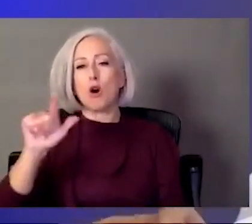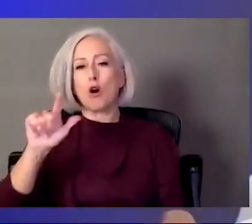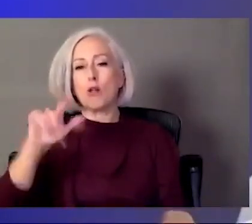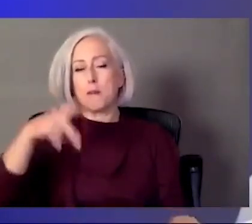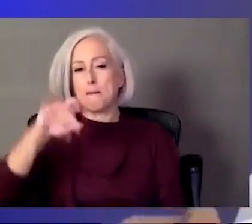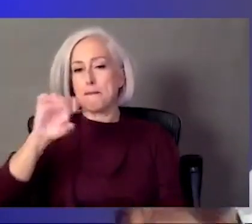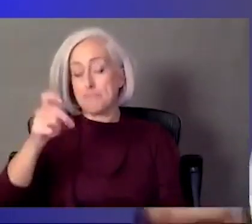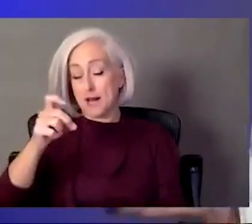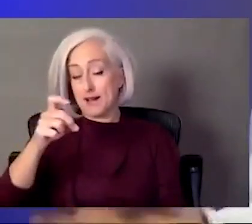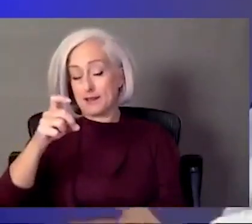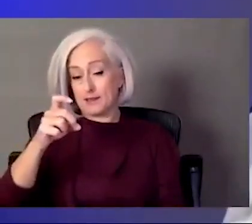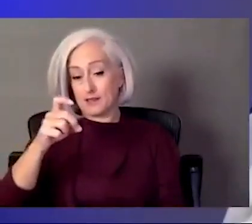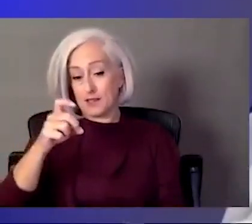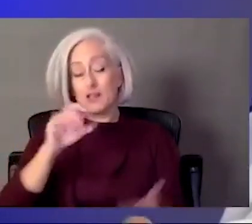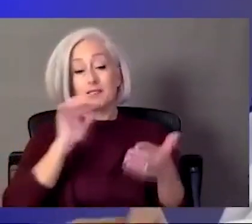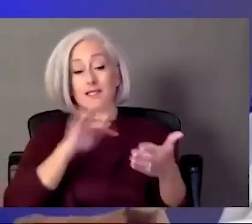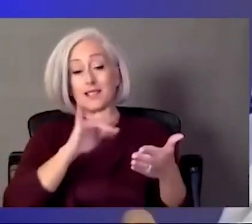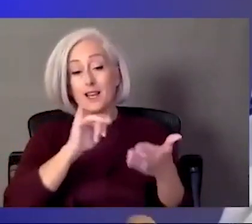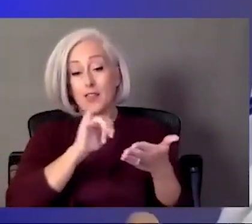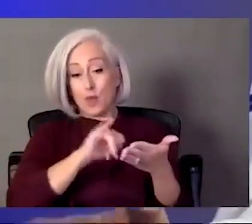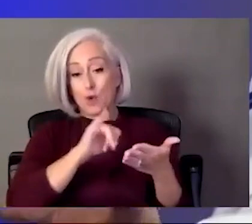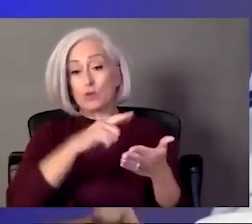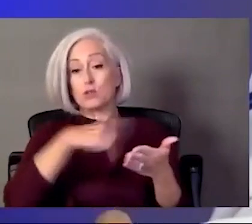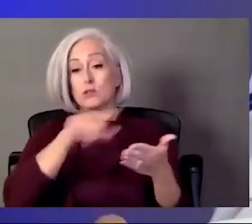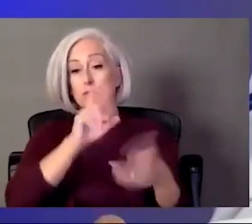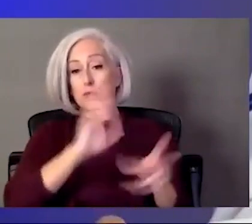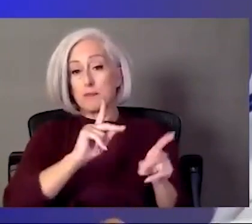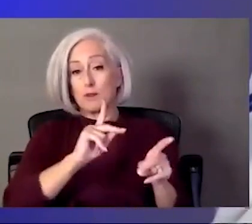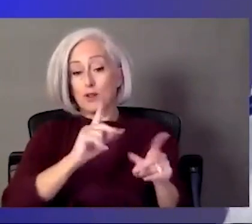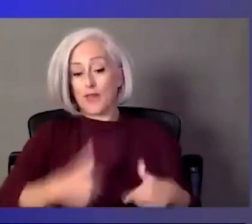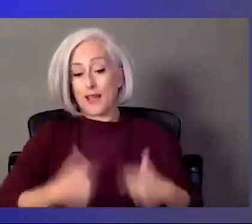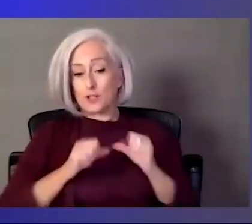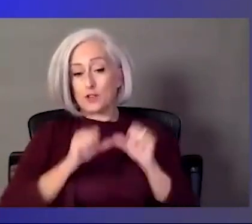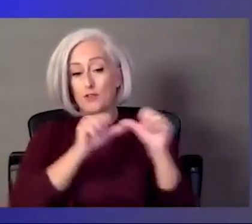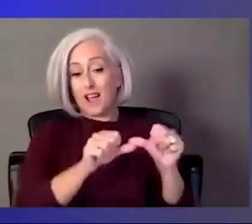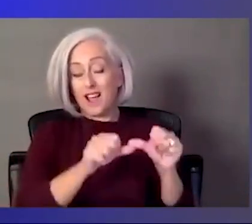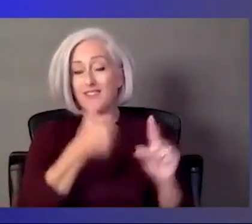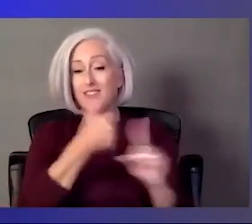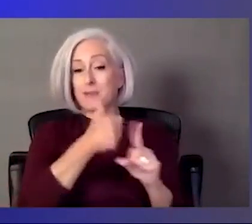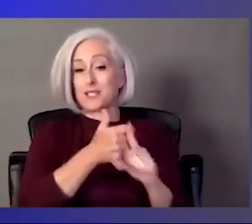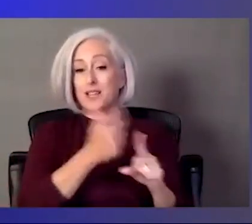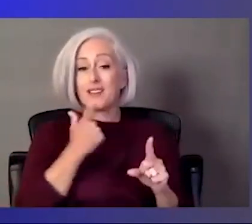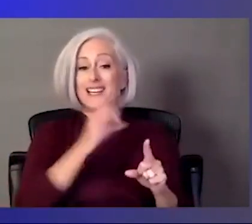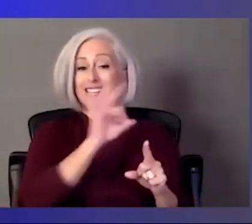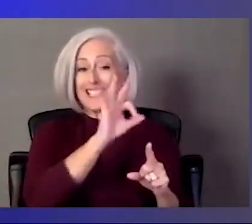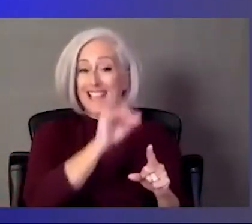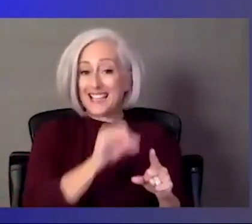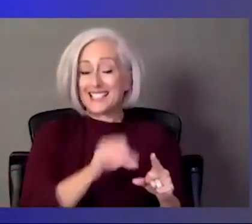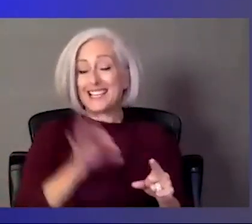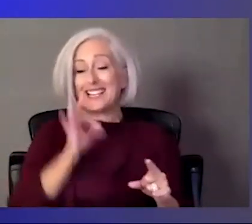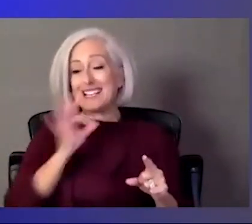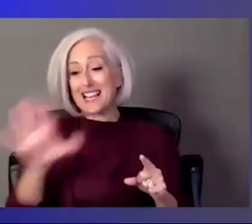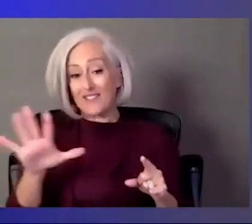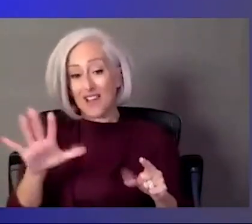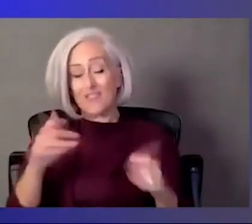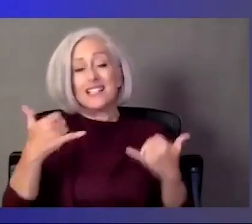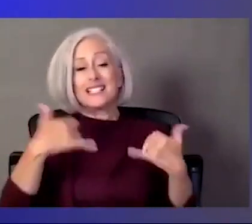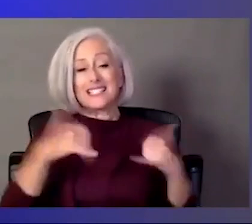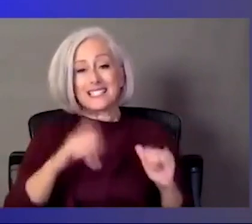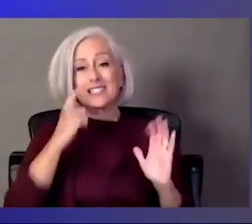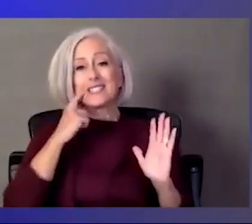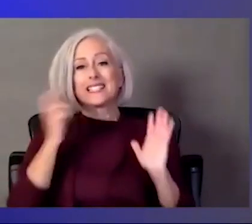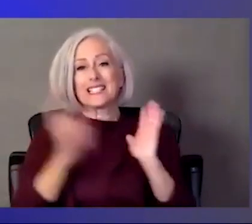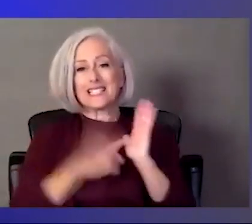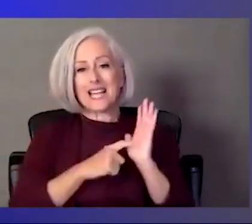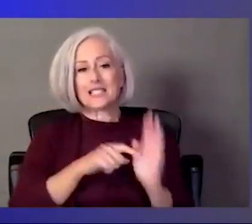number of years ago, survivors at 90 years of age, 95 years of age. They could still detect memory B cells and T cells in those